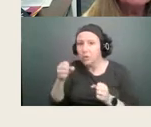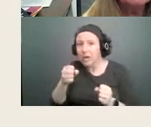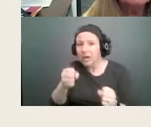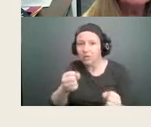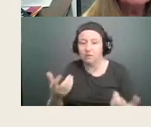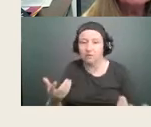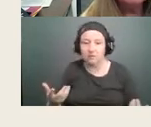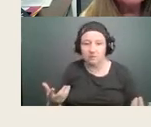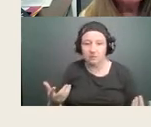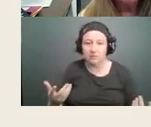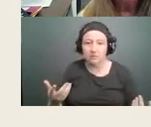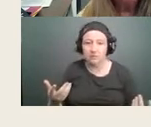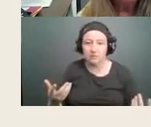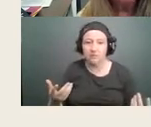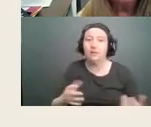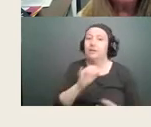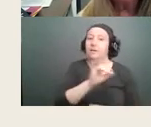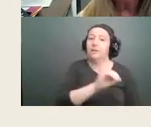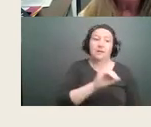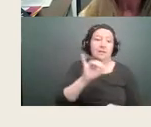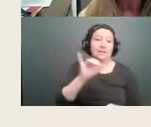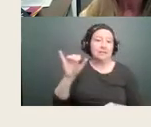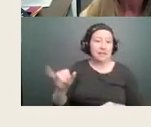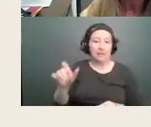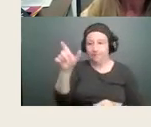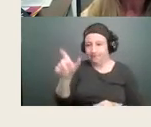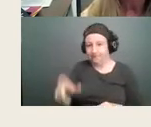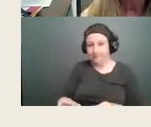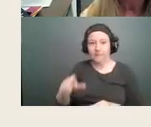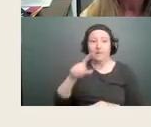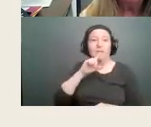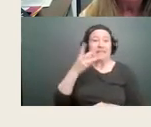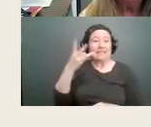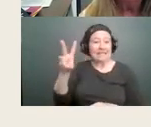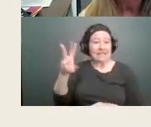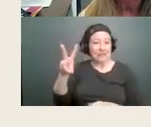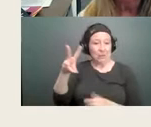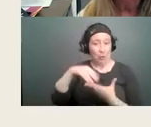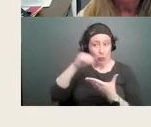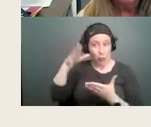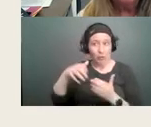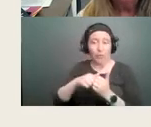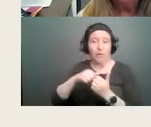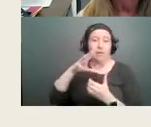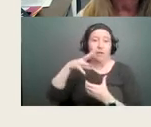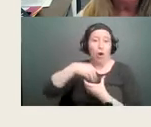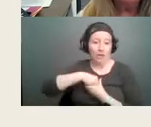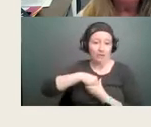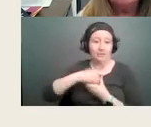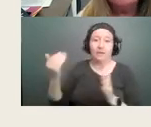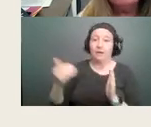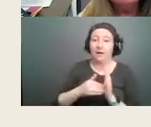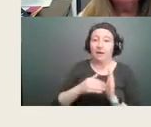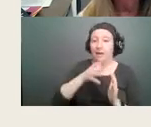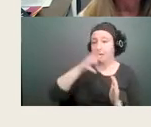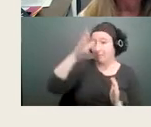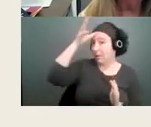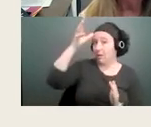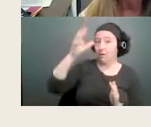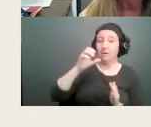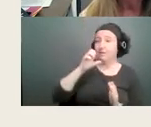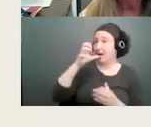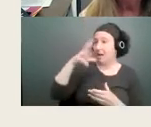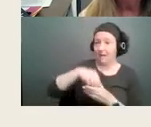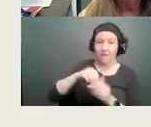strategies. Same thing, look just across the page, 16-year-old student with autism. Again, parent not involved in the